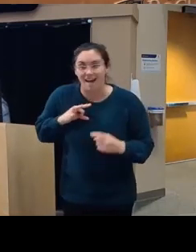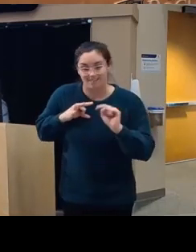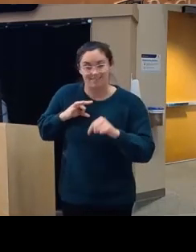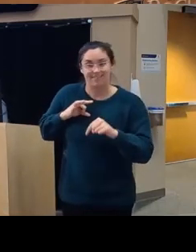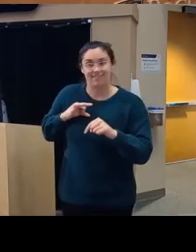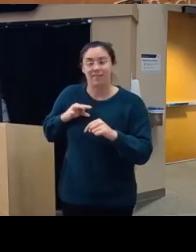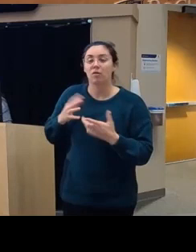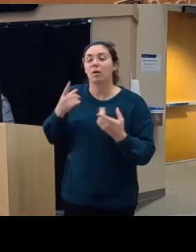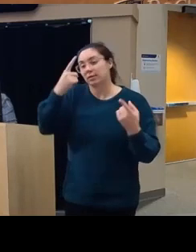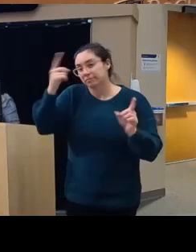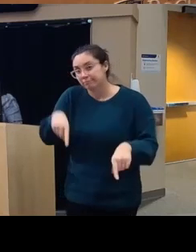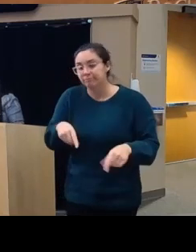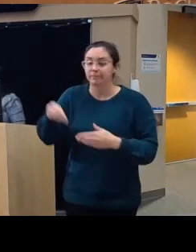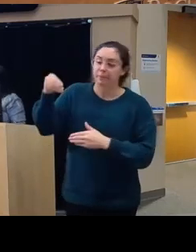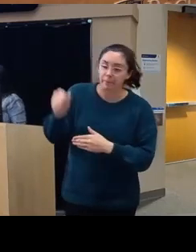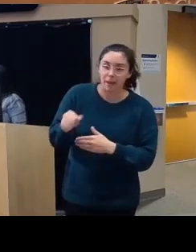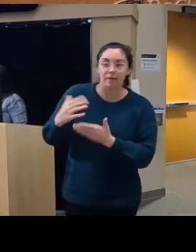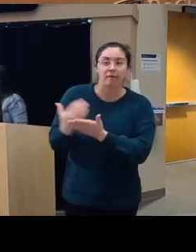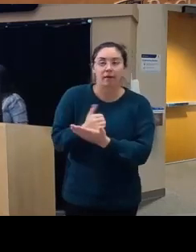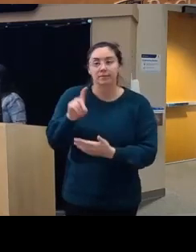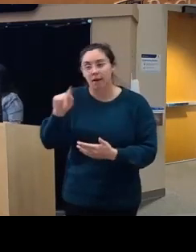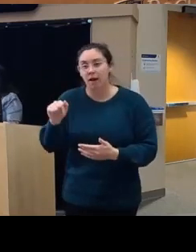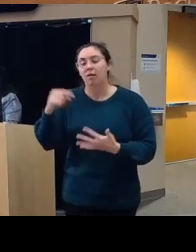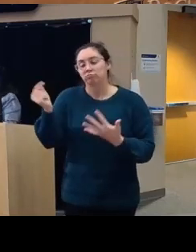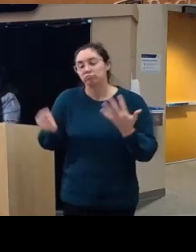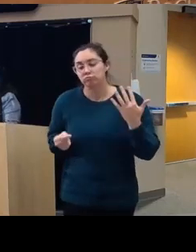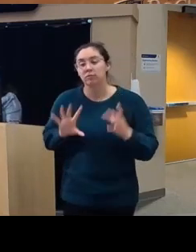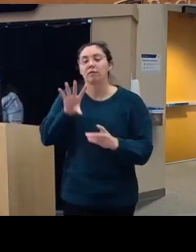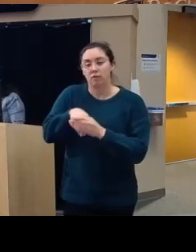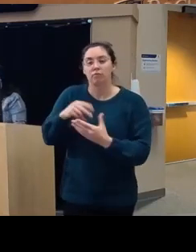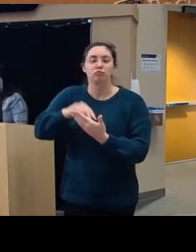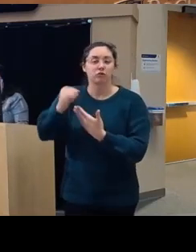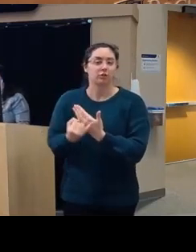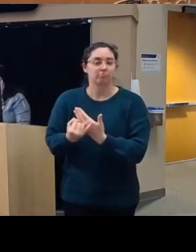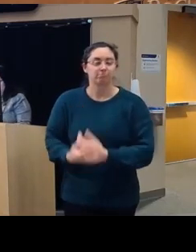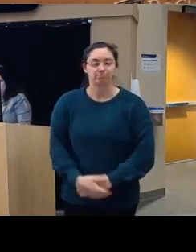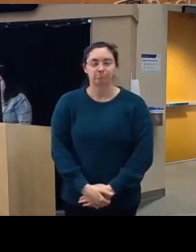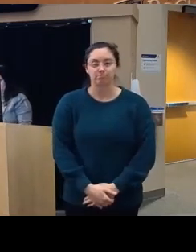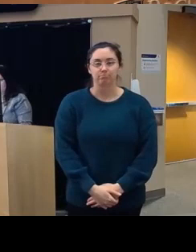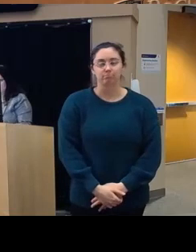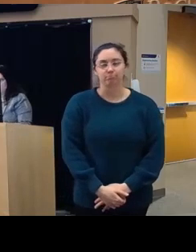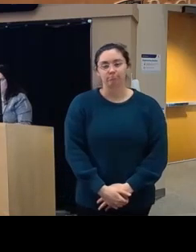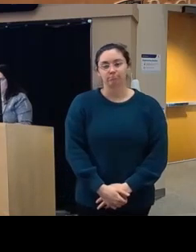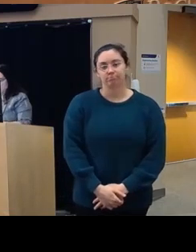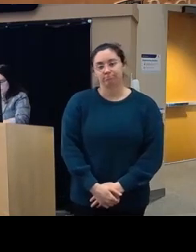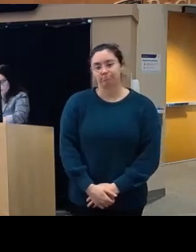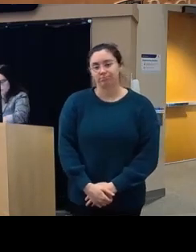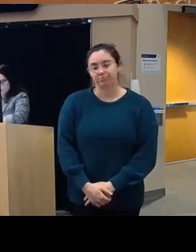We consented them, they got paid for data collection, et cetera, to be in the project. Okay,